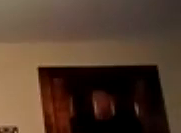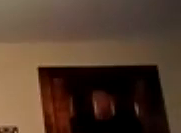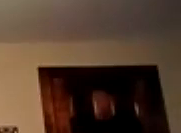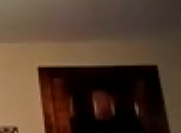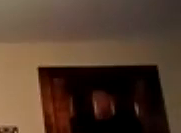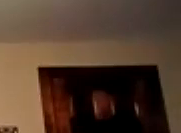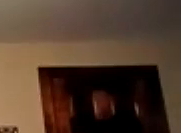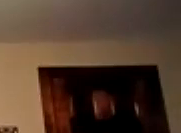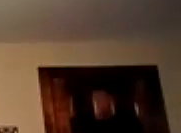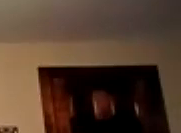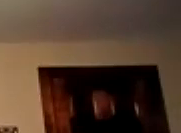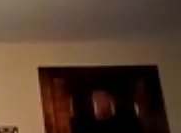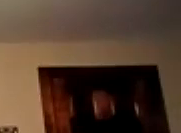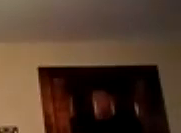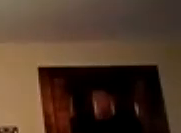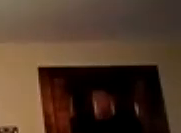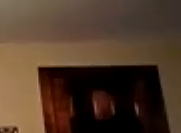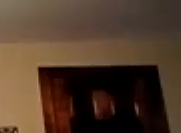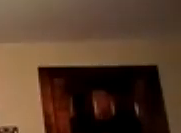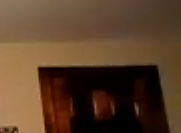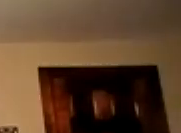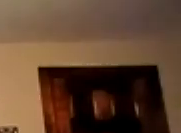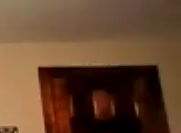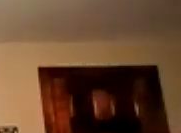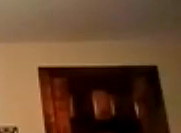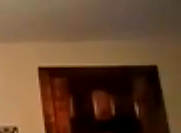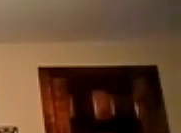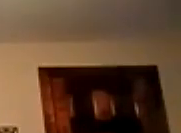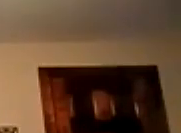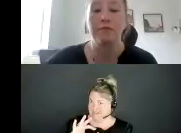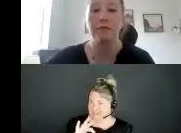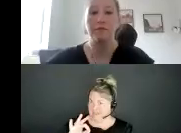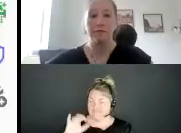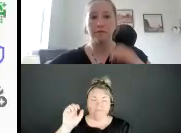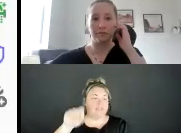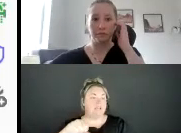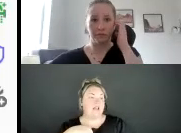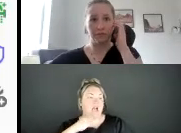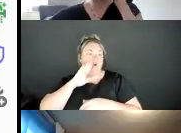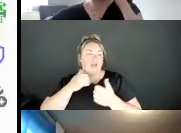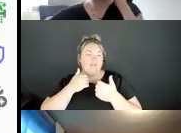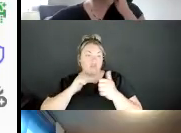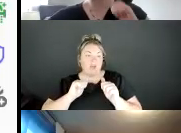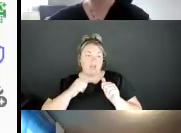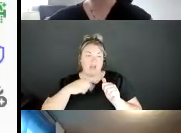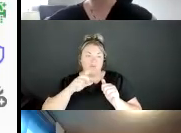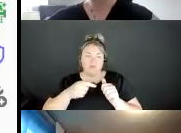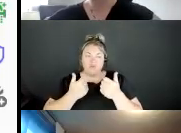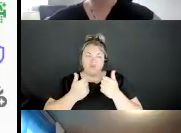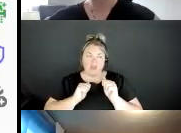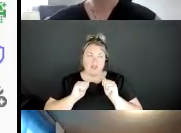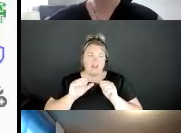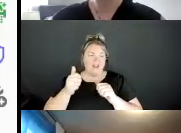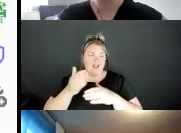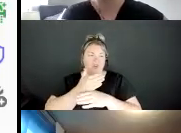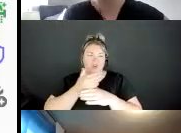also pass to Mariana if you have any additional insight. Yes, I will give this a try. So I'm just trying another screen share. I hope this